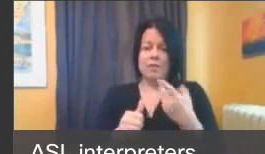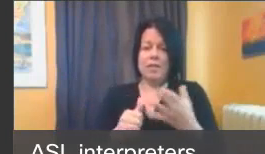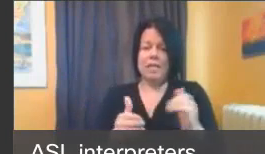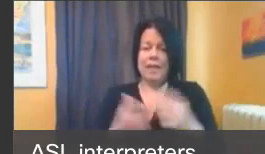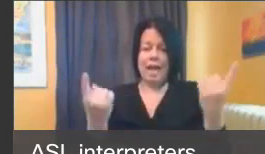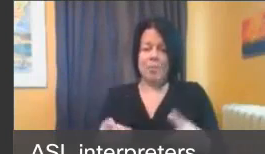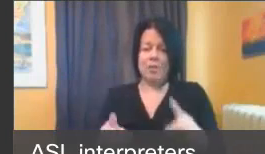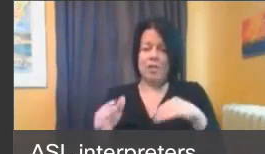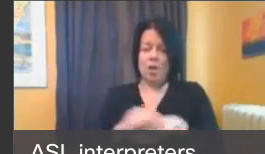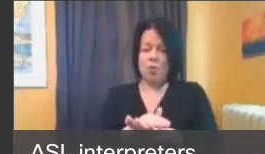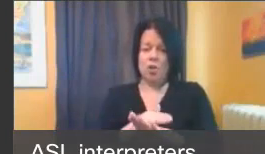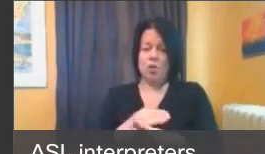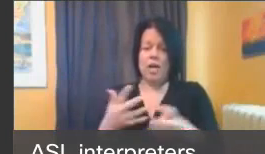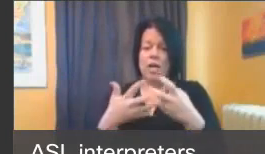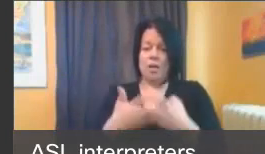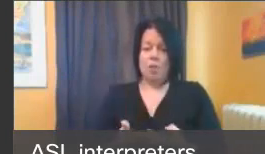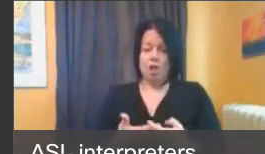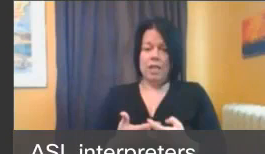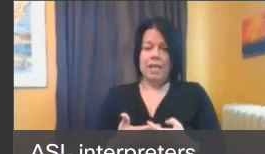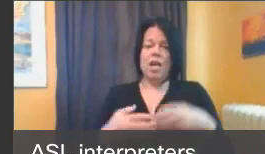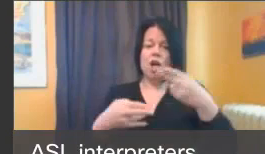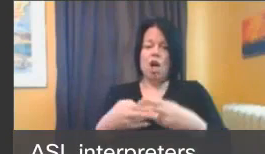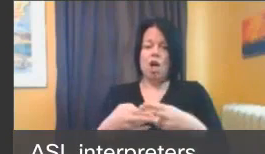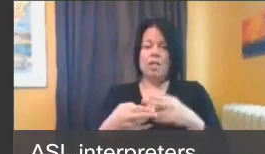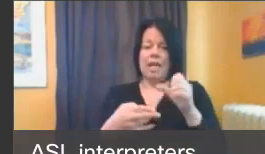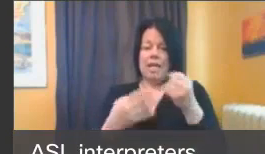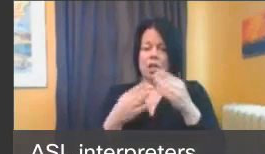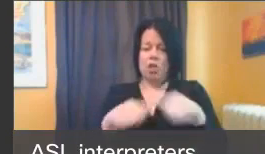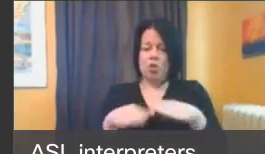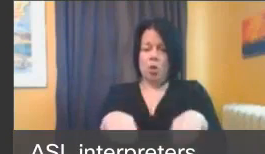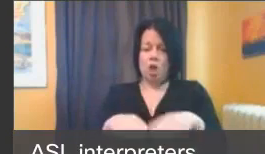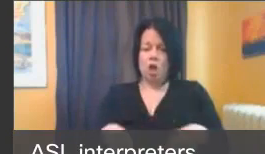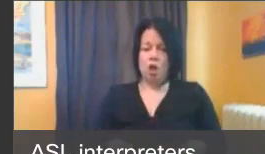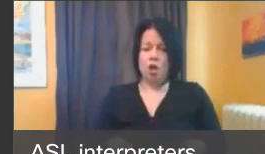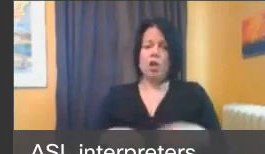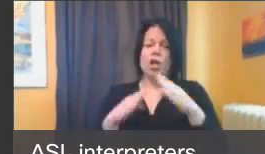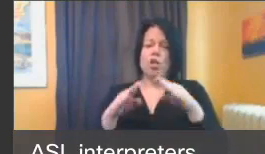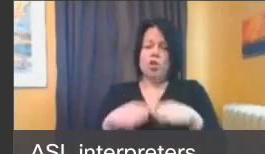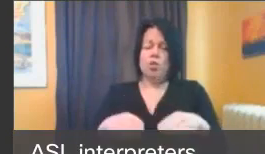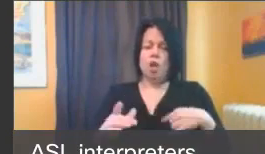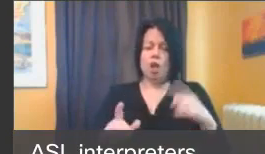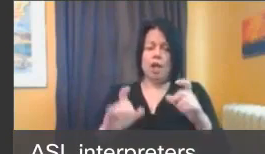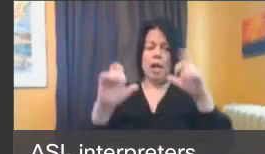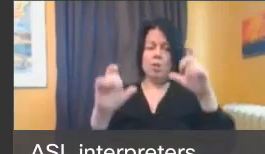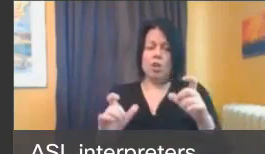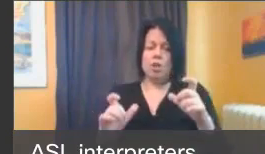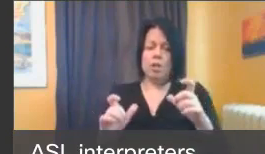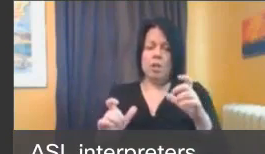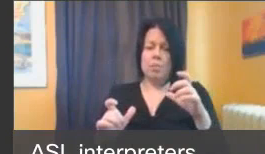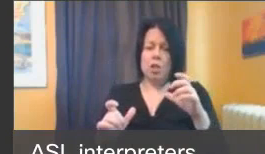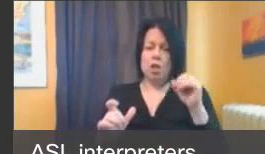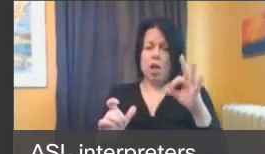into a machine called a sorter. Now that sorter actually has a digital camera that captures an image of the voter's signature, and